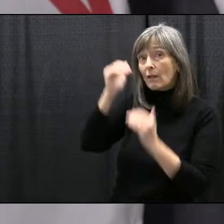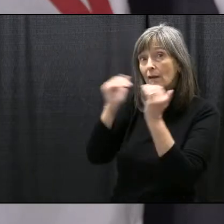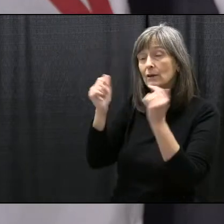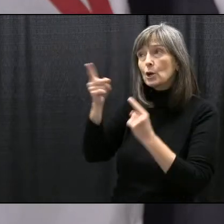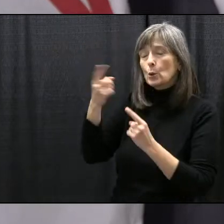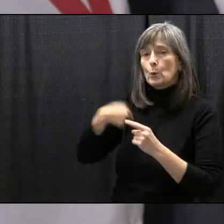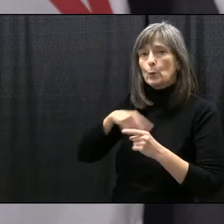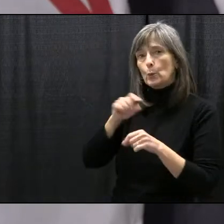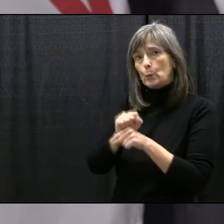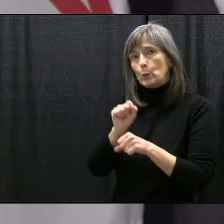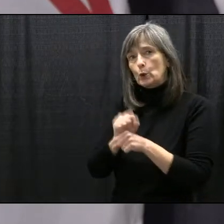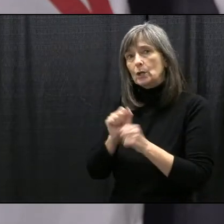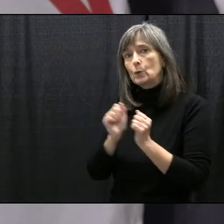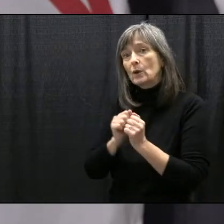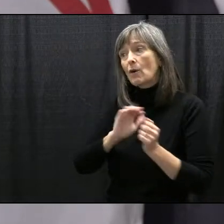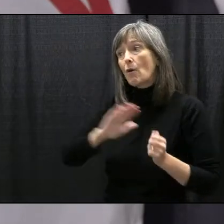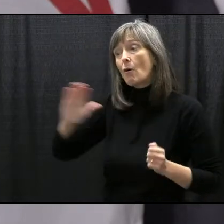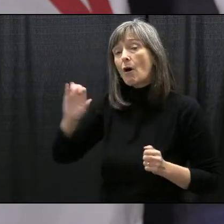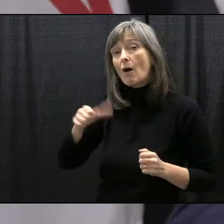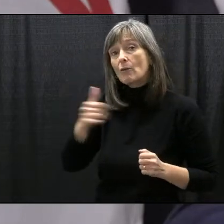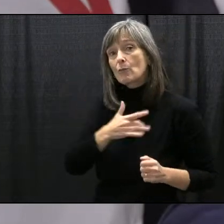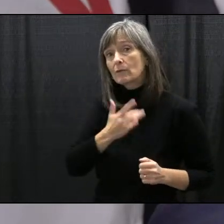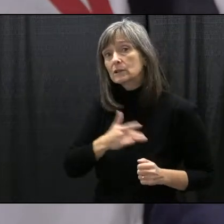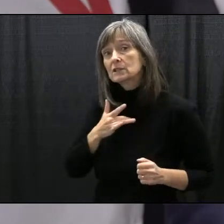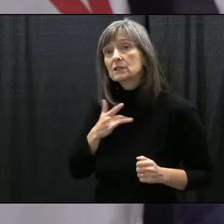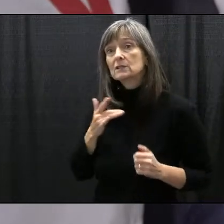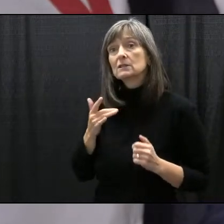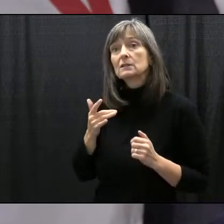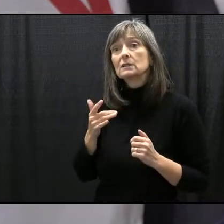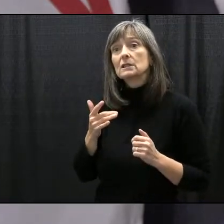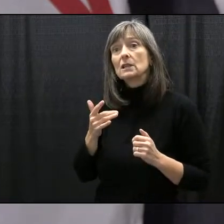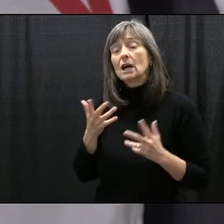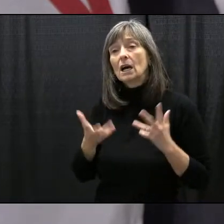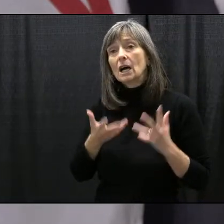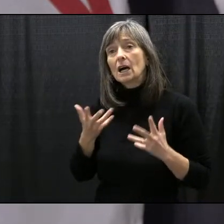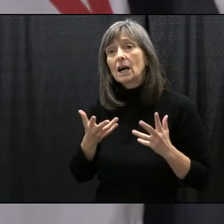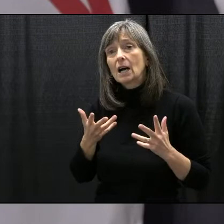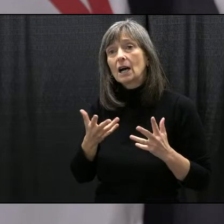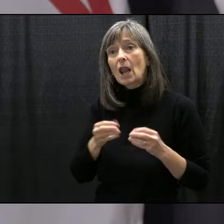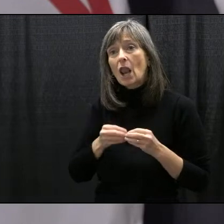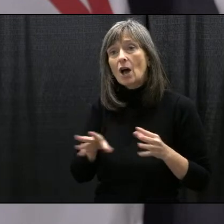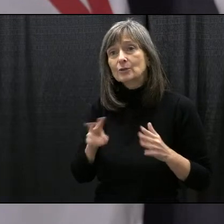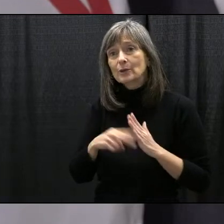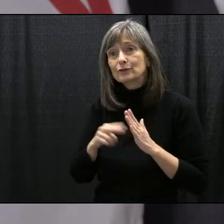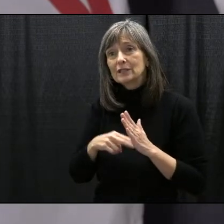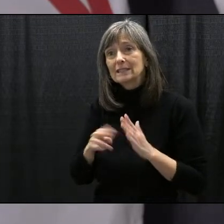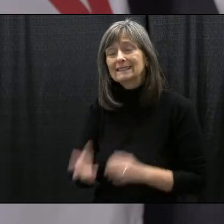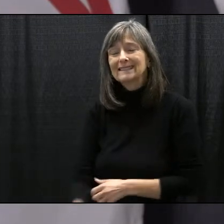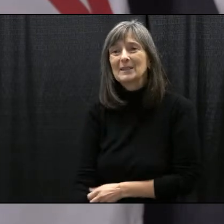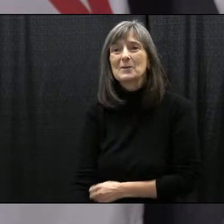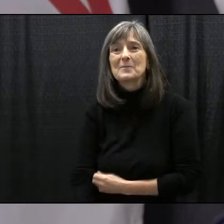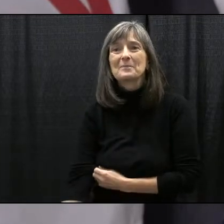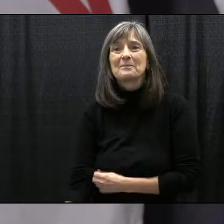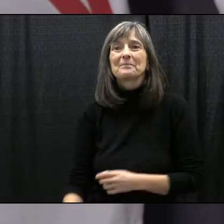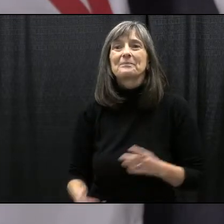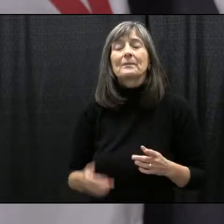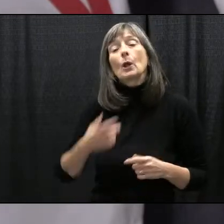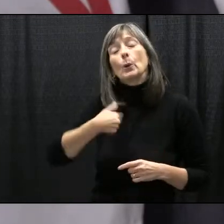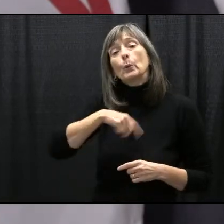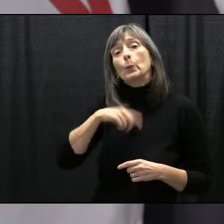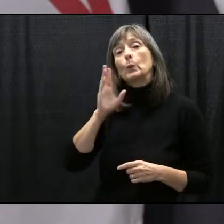our counterparts to, I've lost my place here, there you go, yeah,